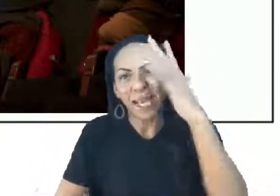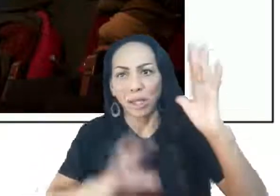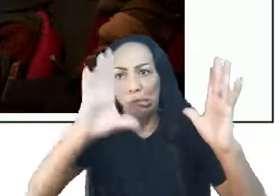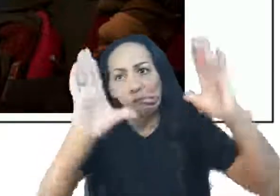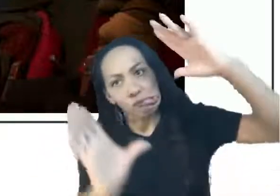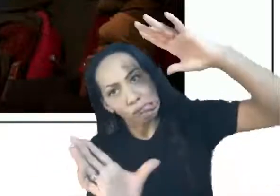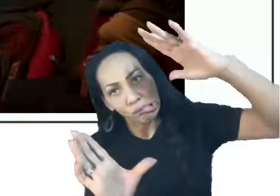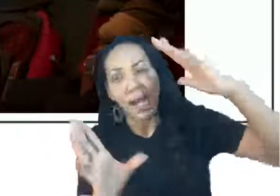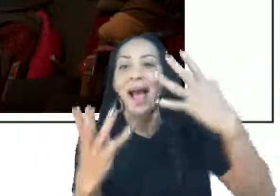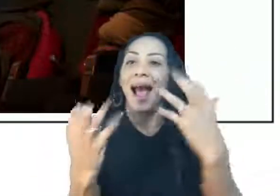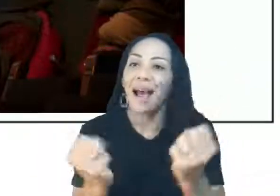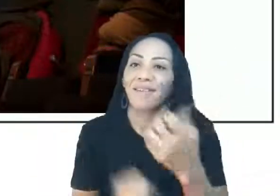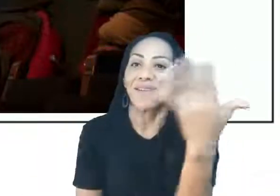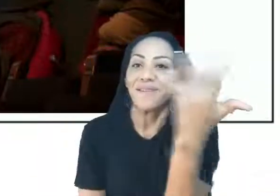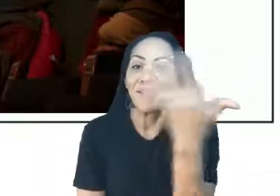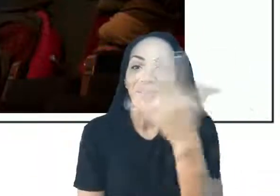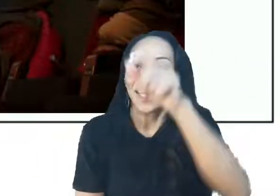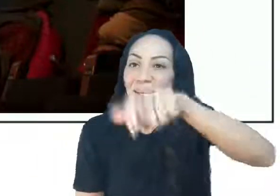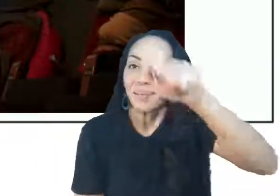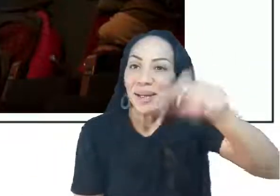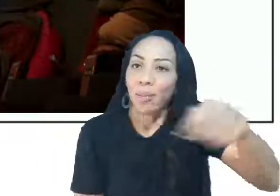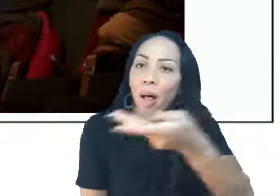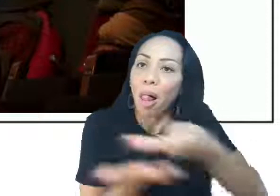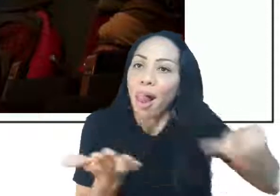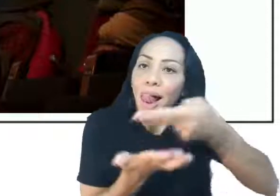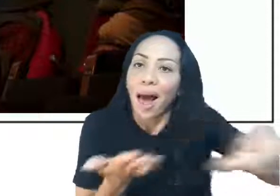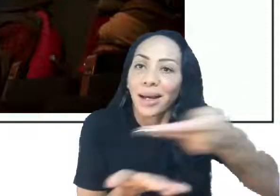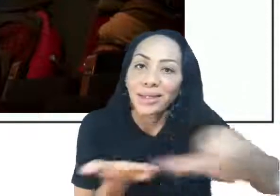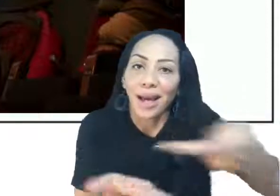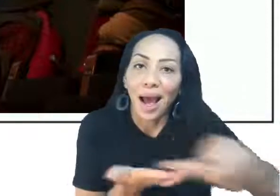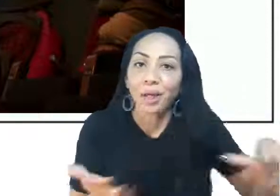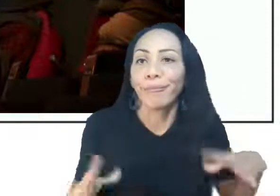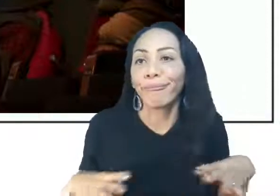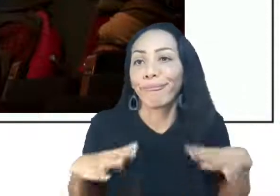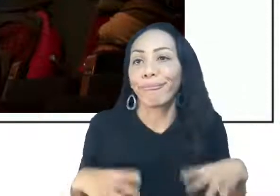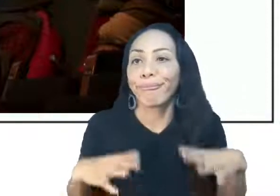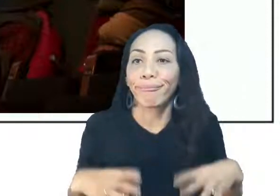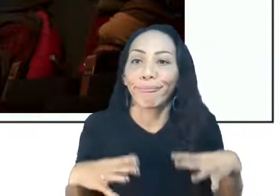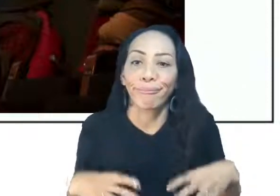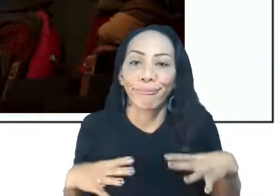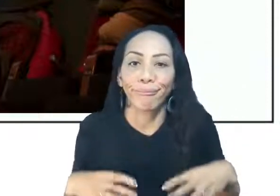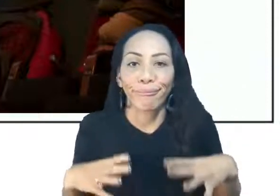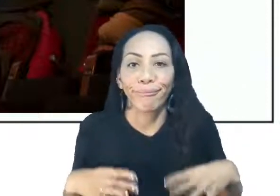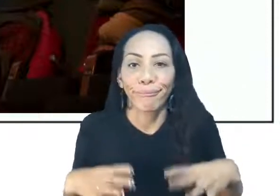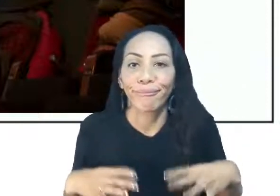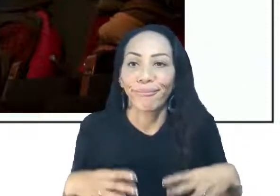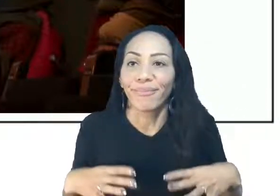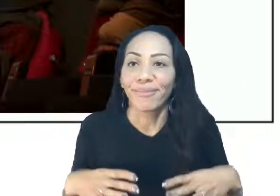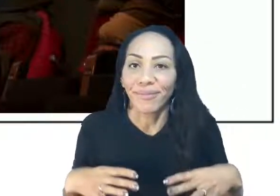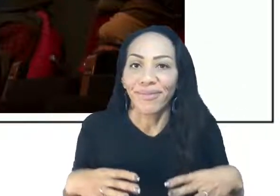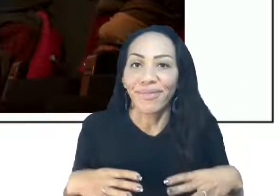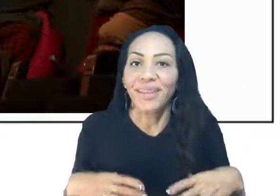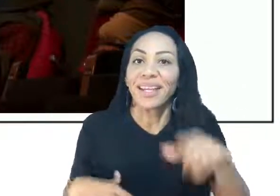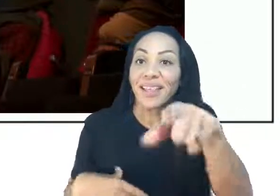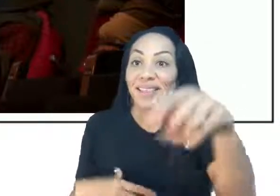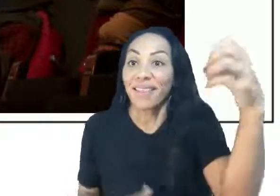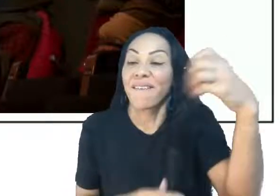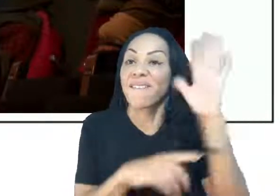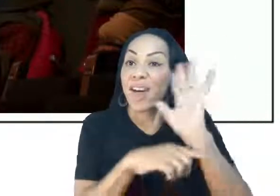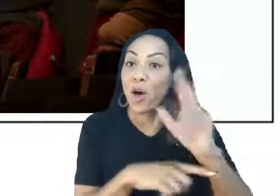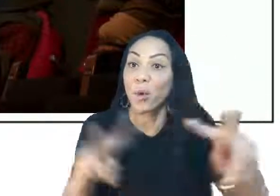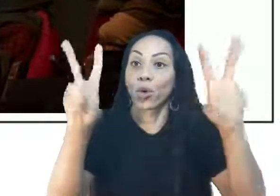15 people lying down, all kind of spoony comfy, in front of After Sun, this film was.